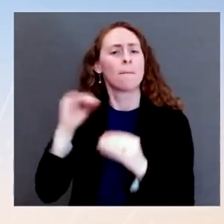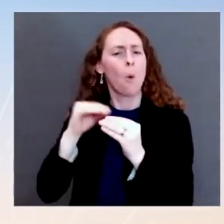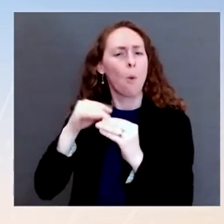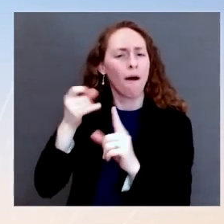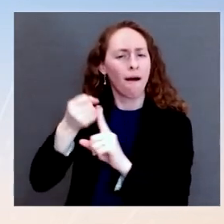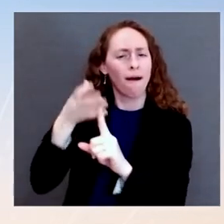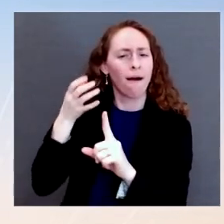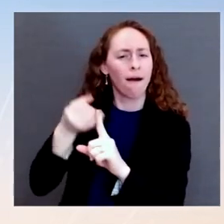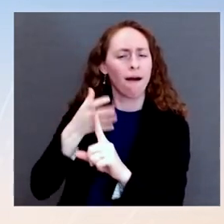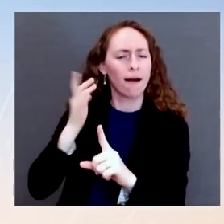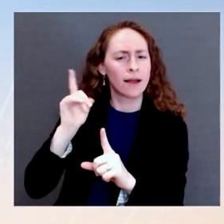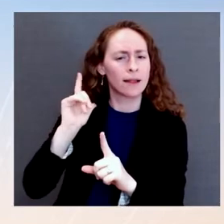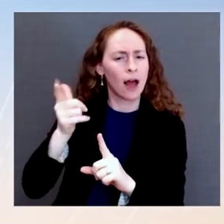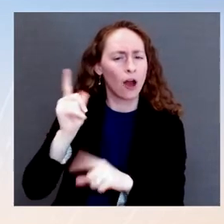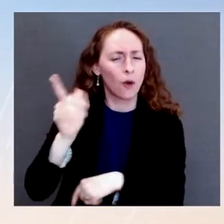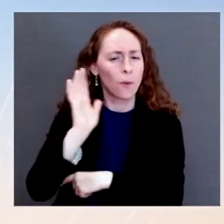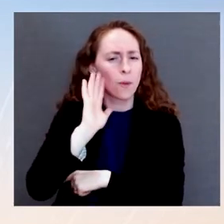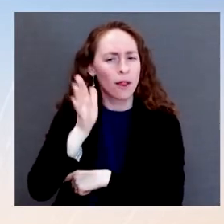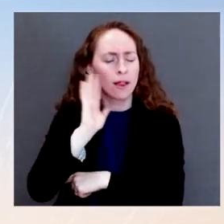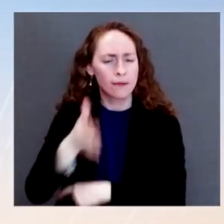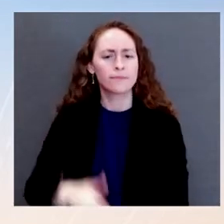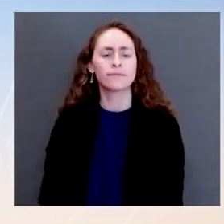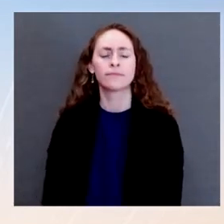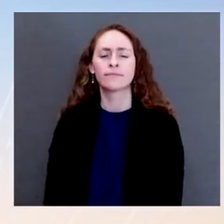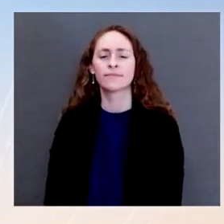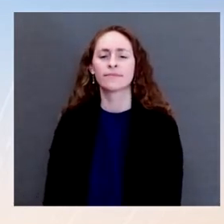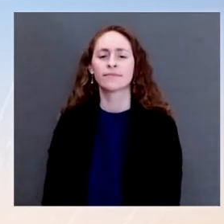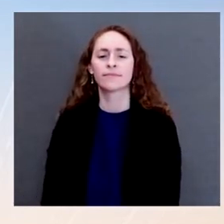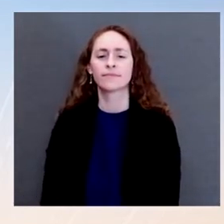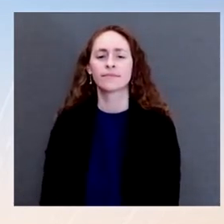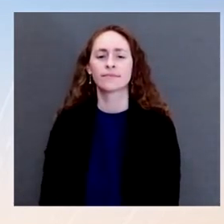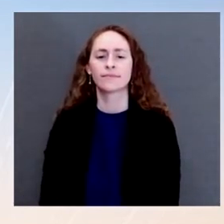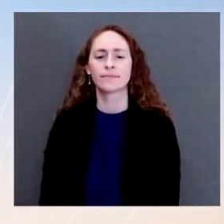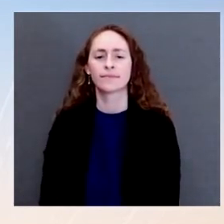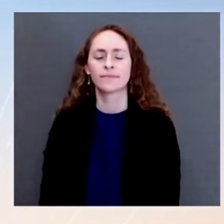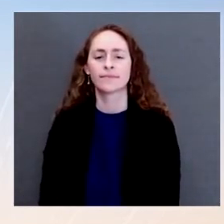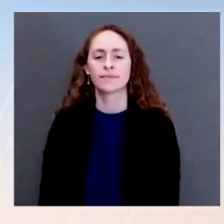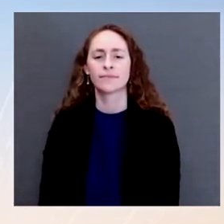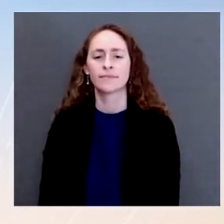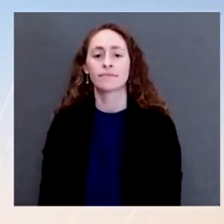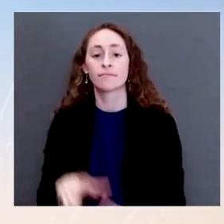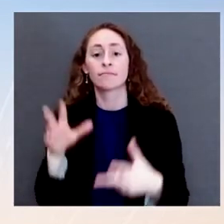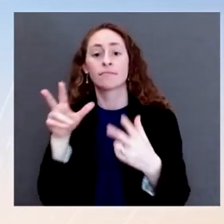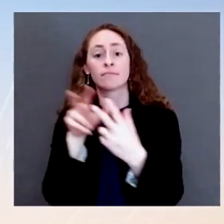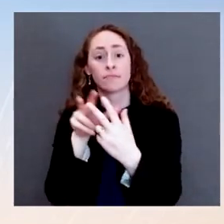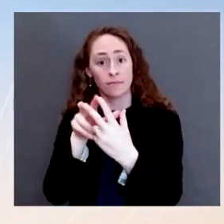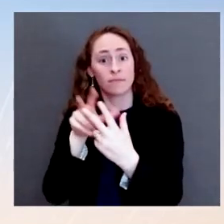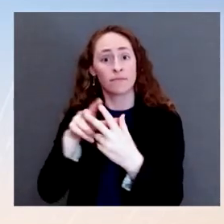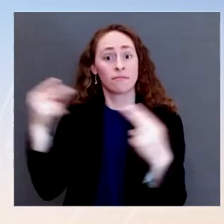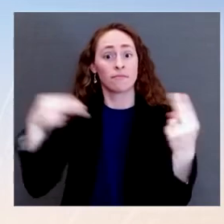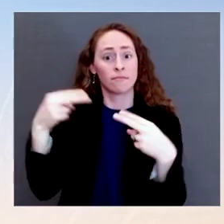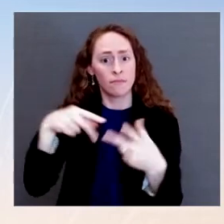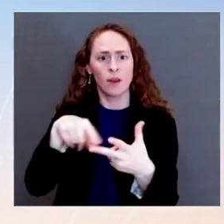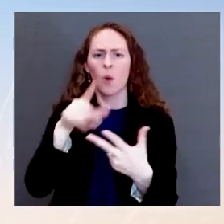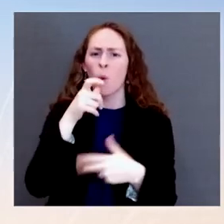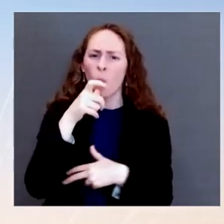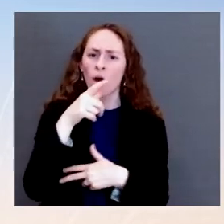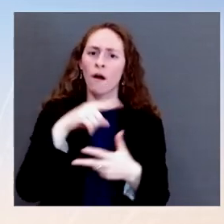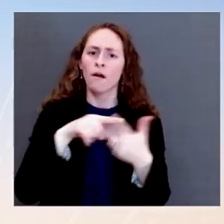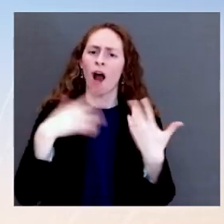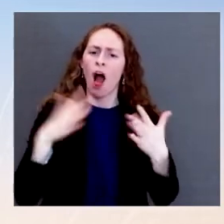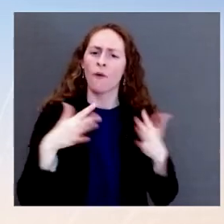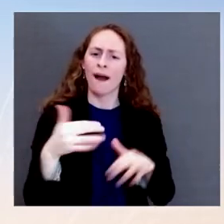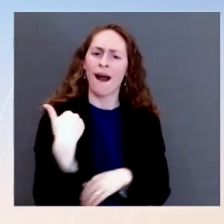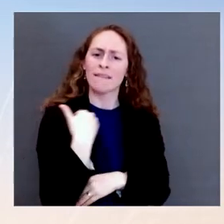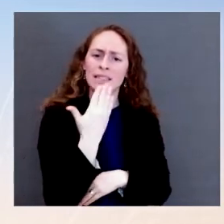even rationing doses. These stories are all too common. Nearly 30% of Americans who take prescription drugs have skipped a dose. The President's